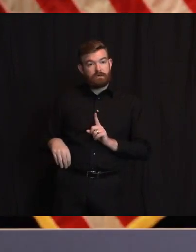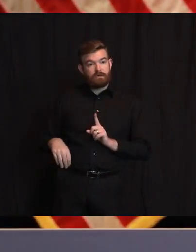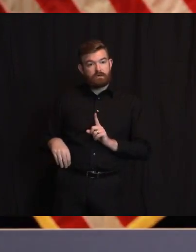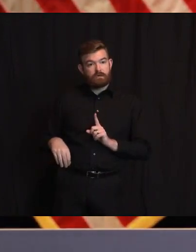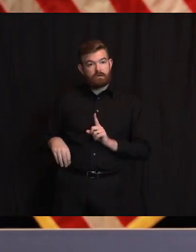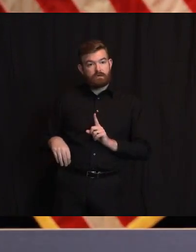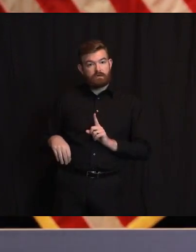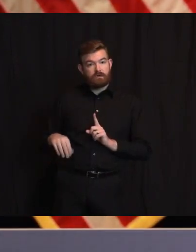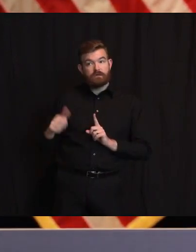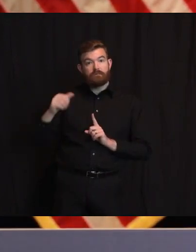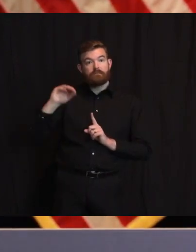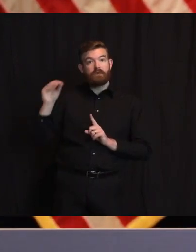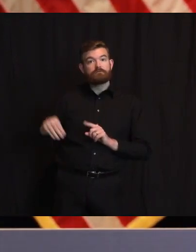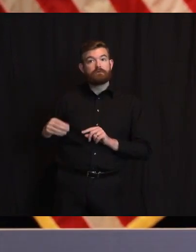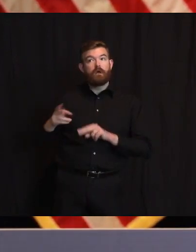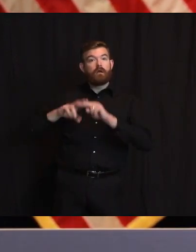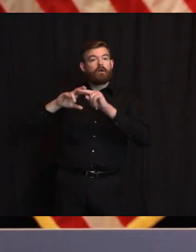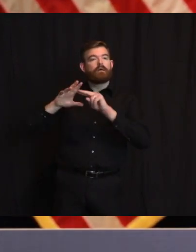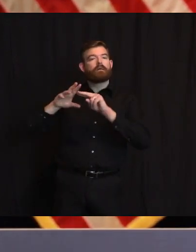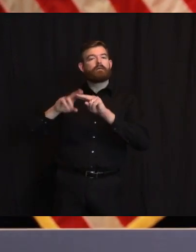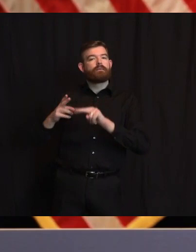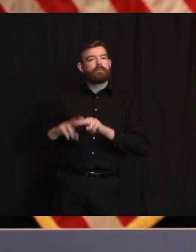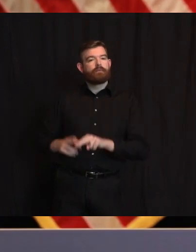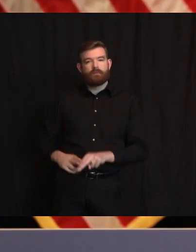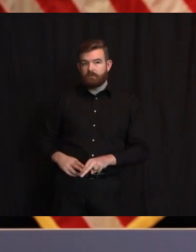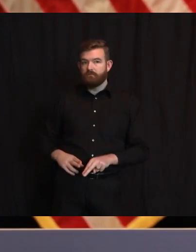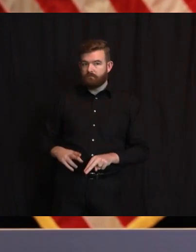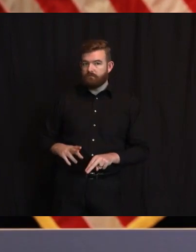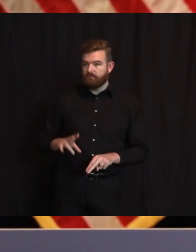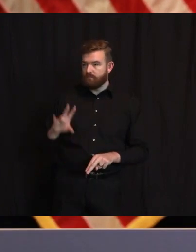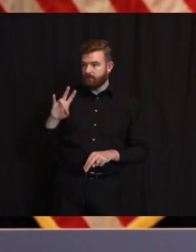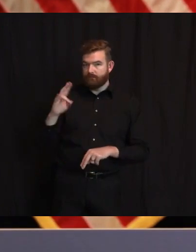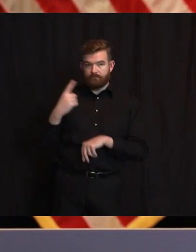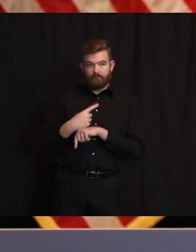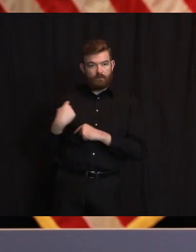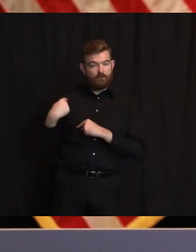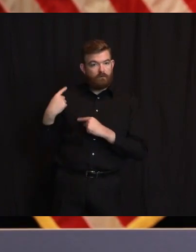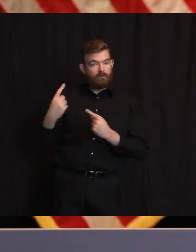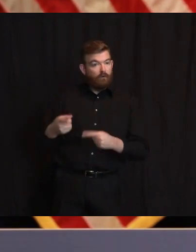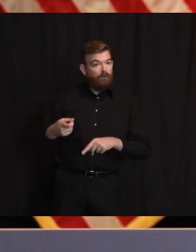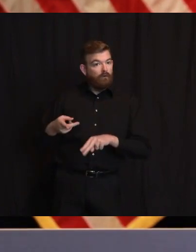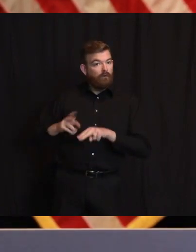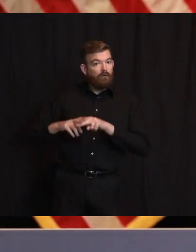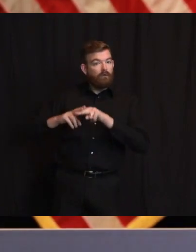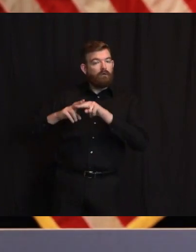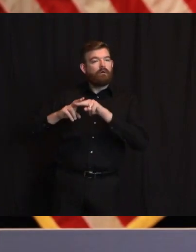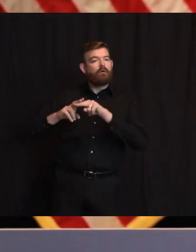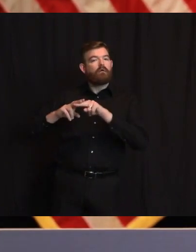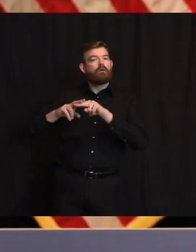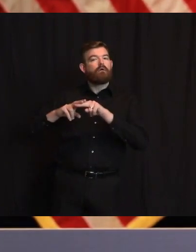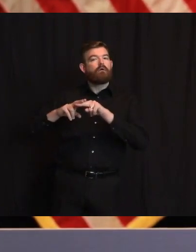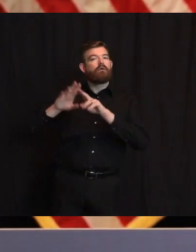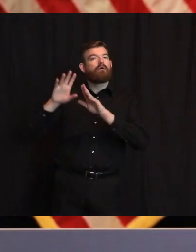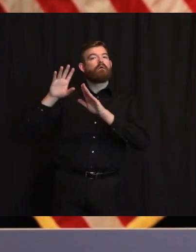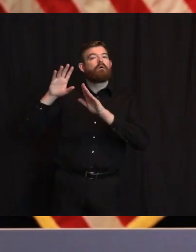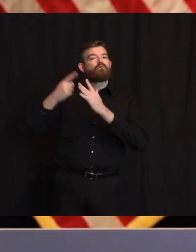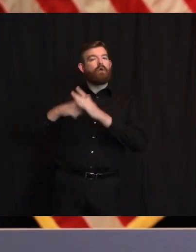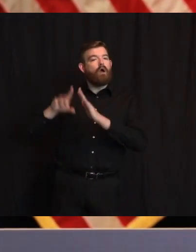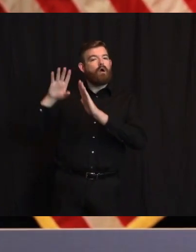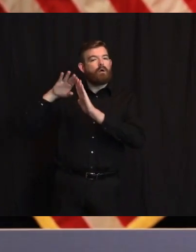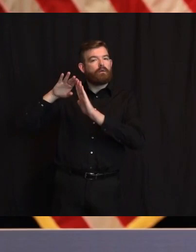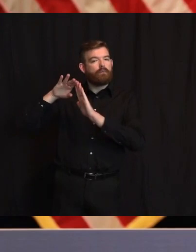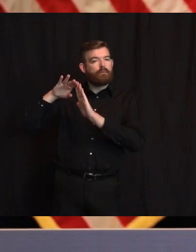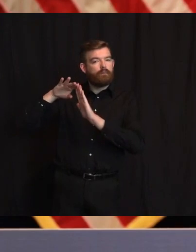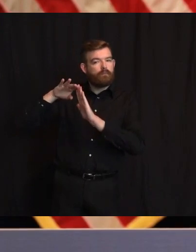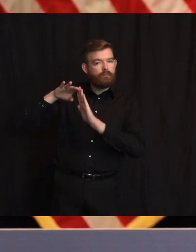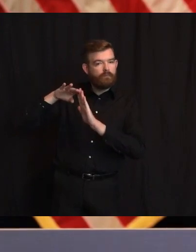day to day. So that's 7 days in a row. The good news is that means the curve is flattening, and that's what we